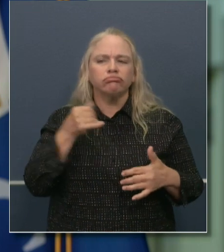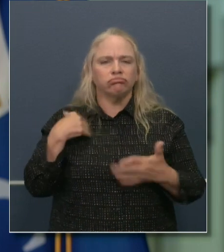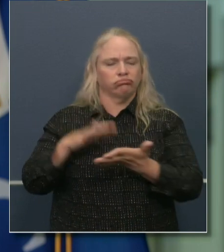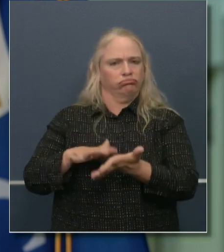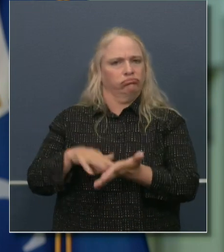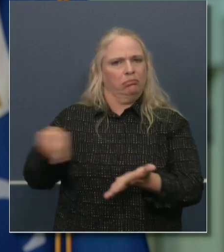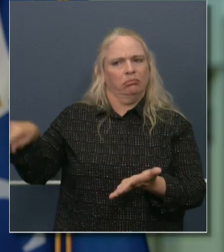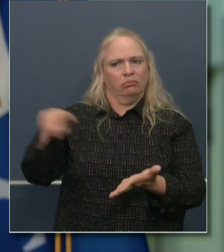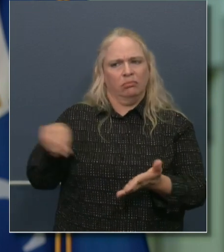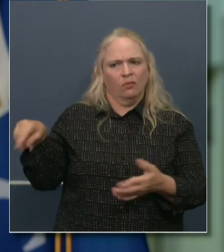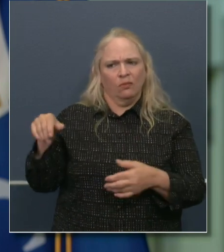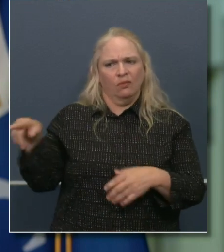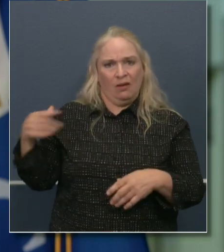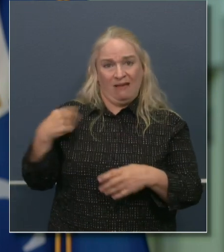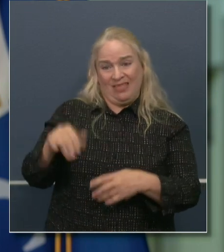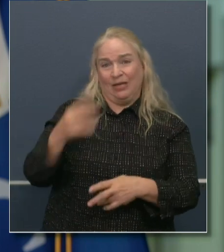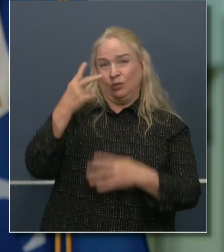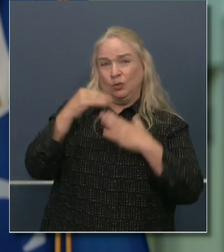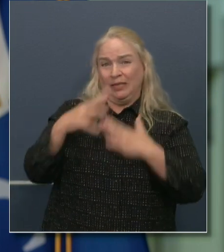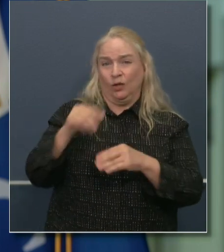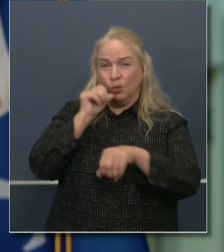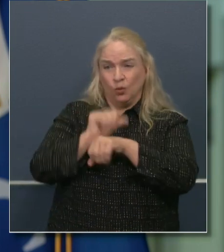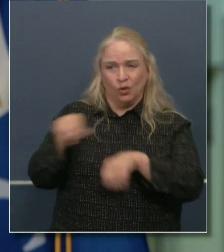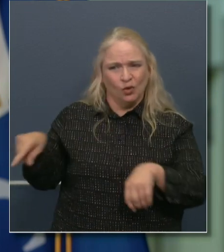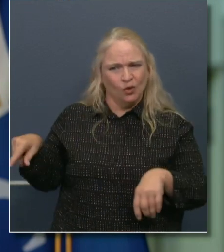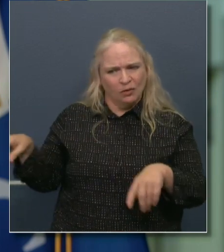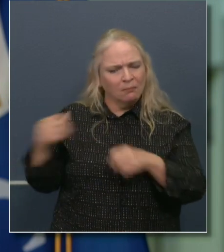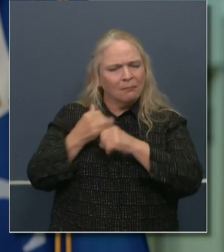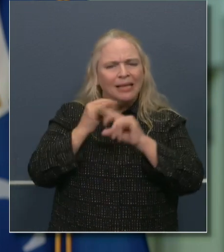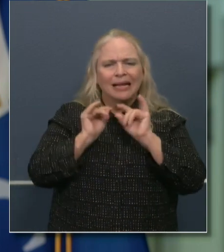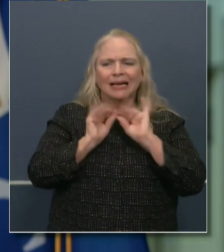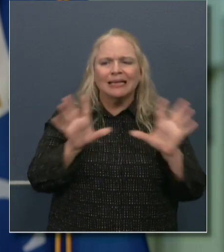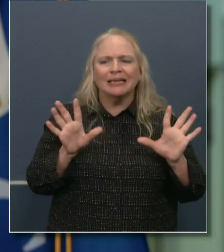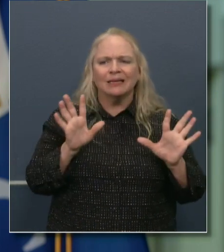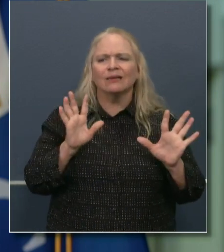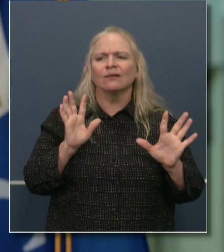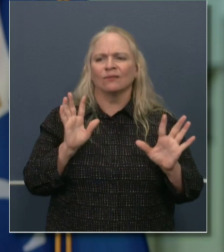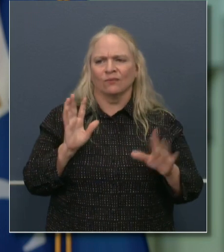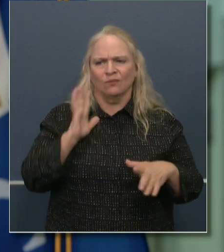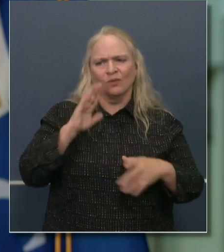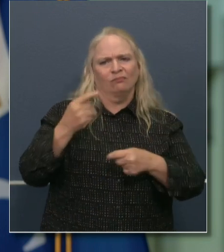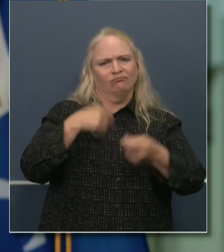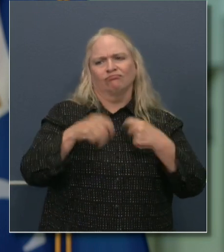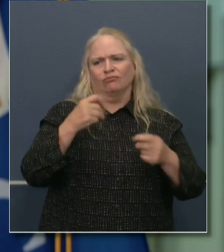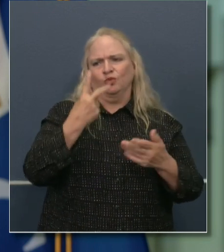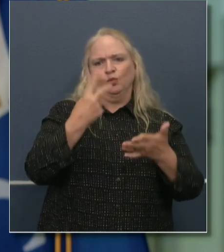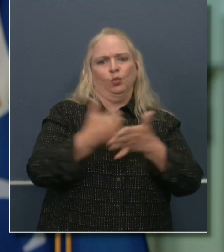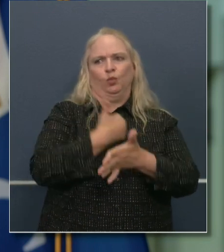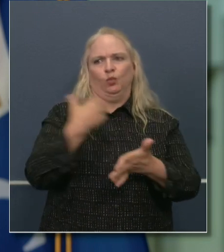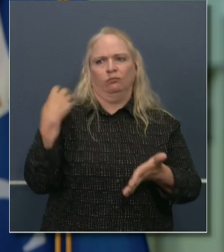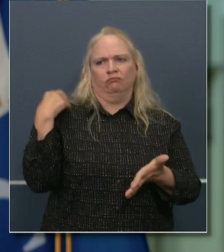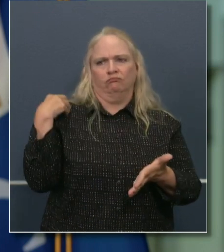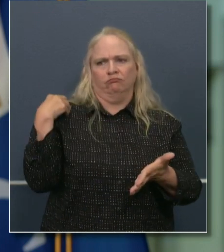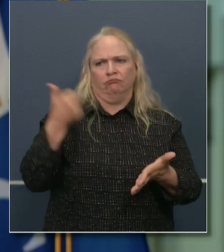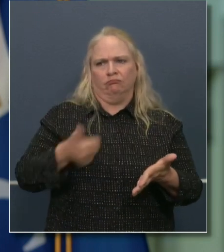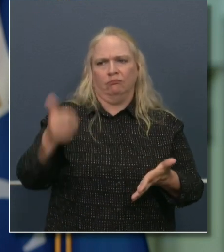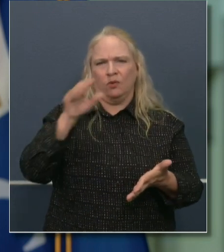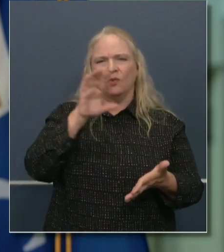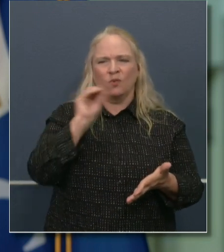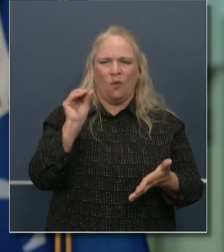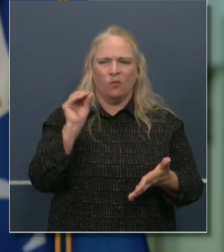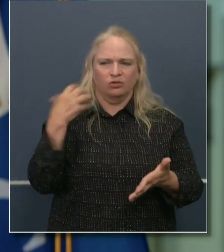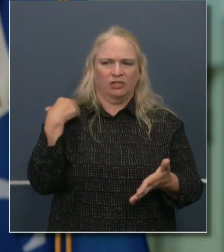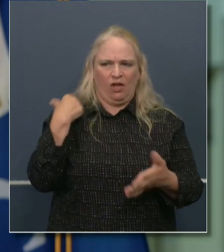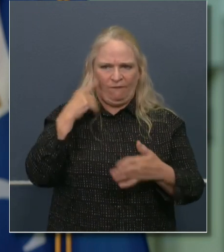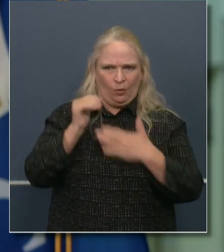co-chairs and made it clear that we would be announcing two new co-chairs. In the presentation today, I reinforced and thank you for